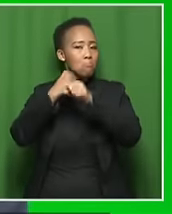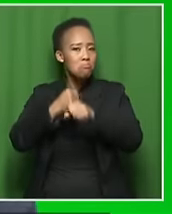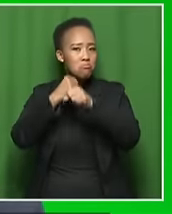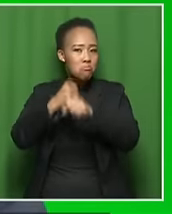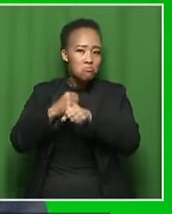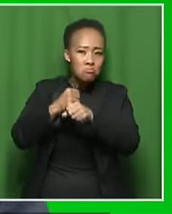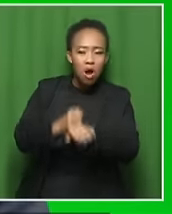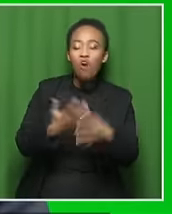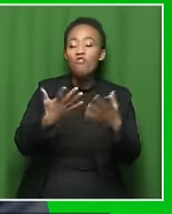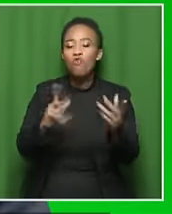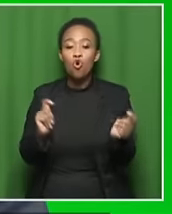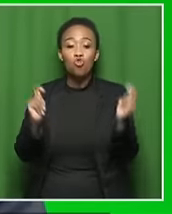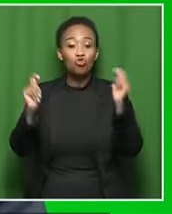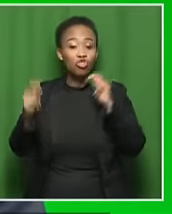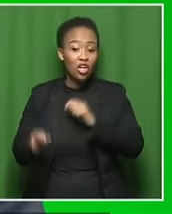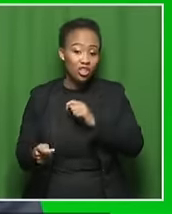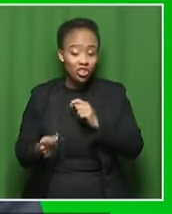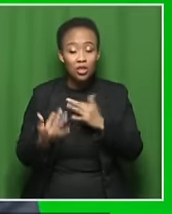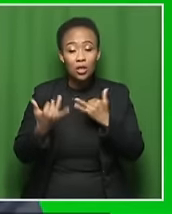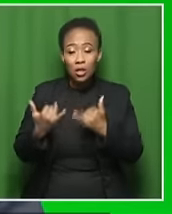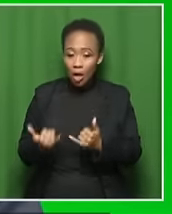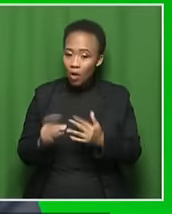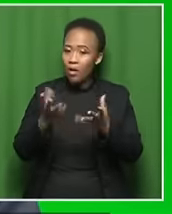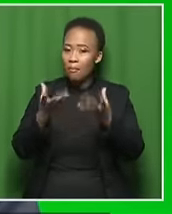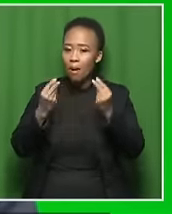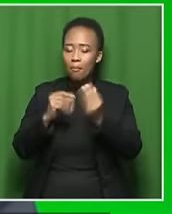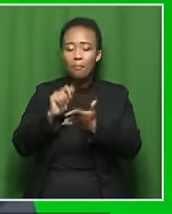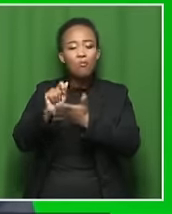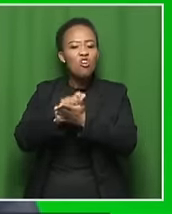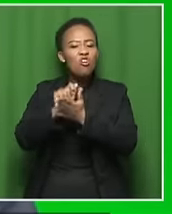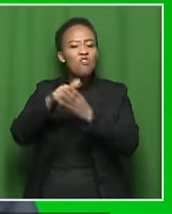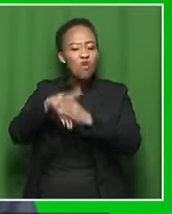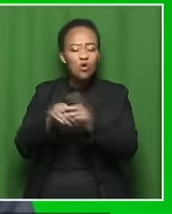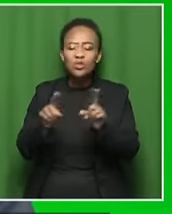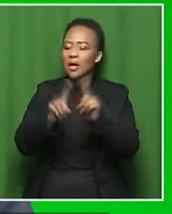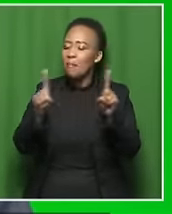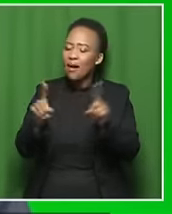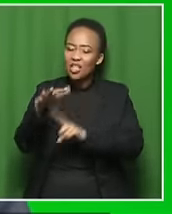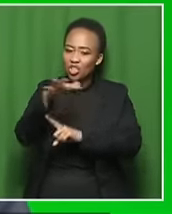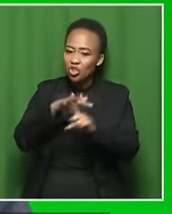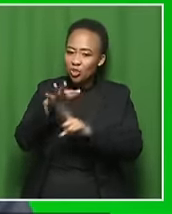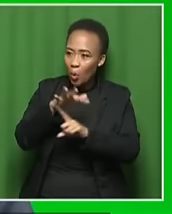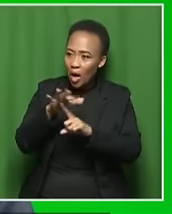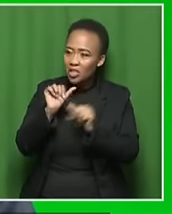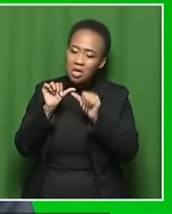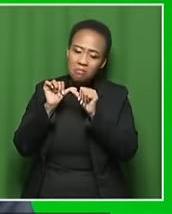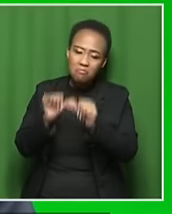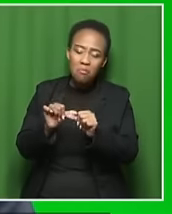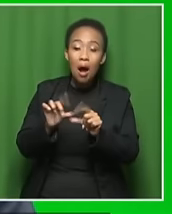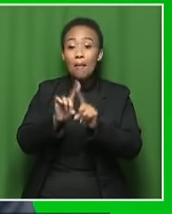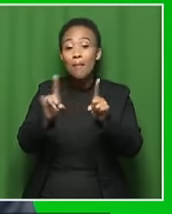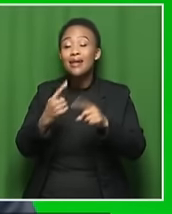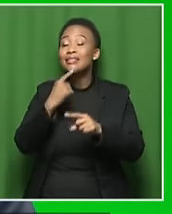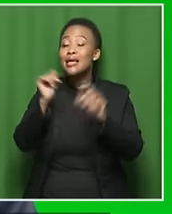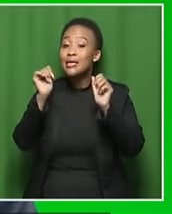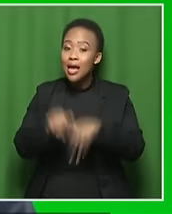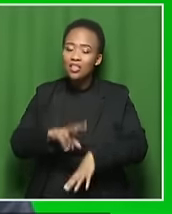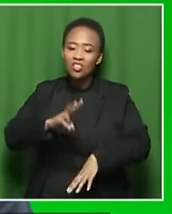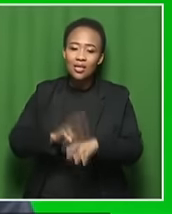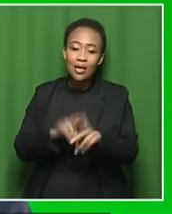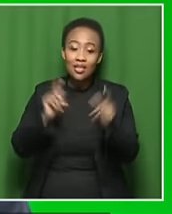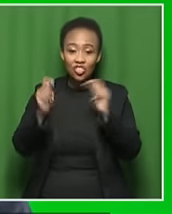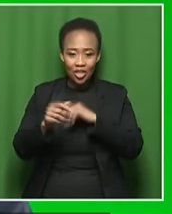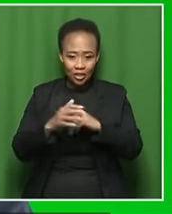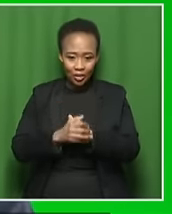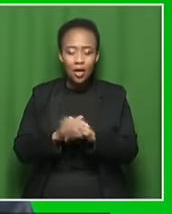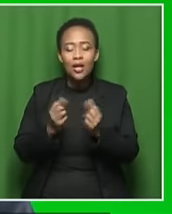and then to go and give those votes for a continuation of the very situation from which you said we needed change. ActionSA has formed part of this